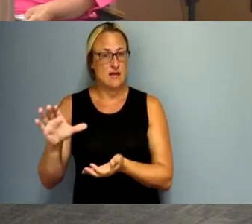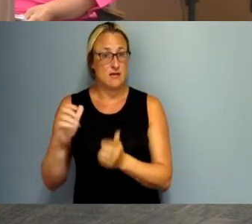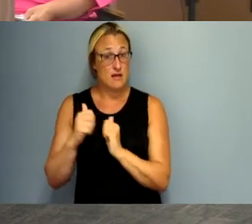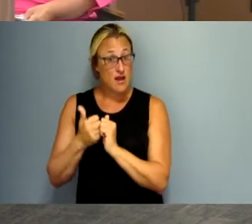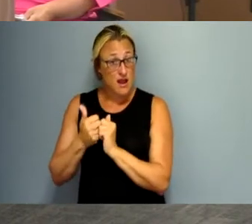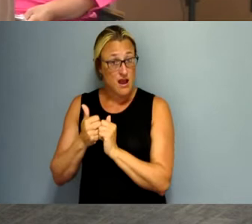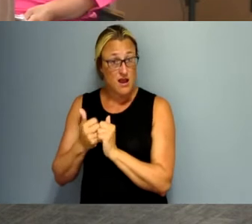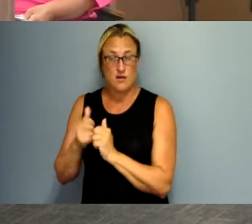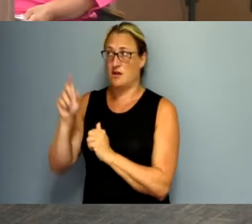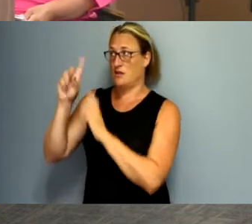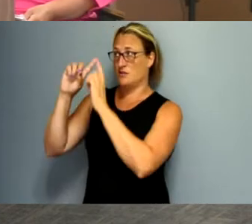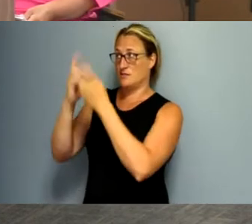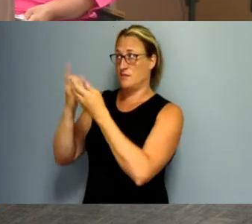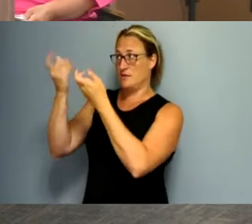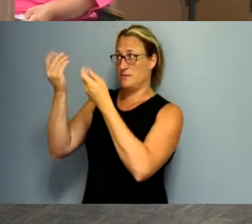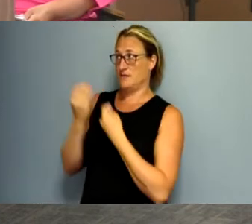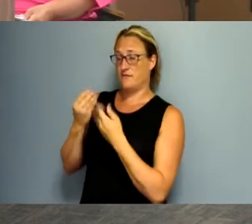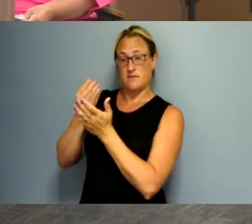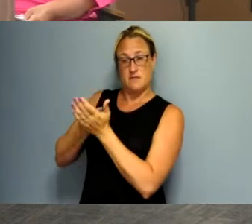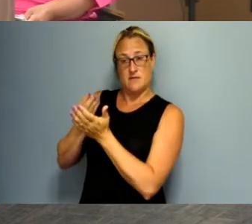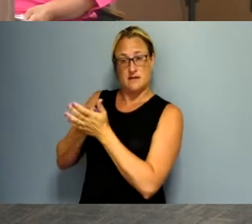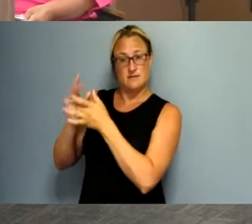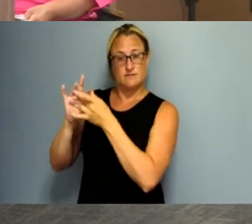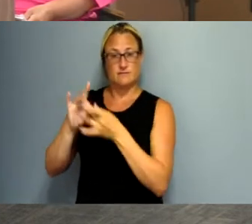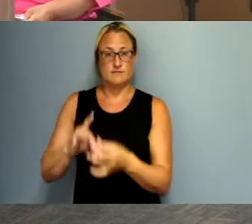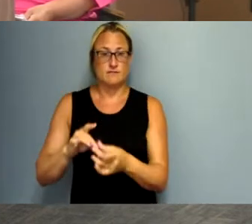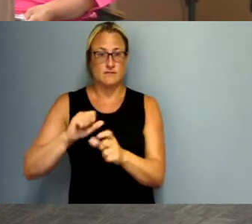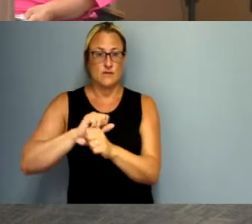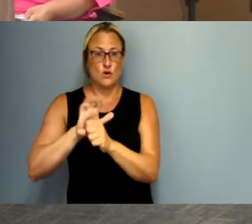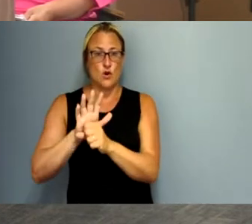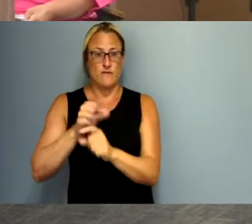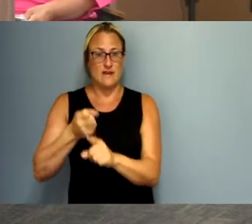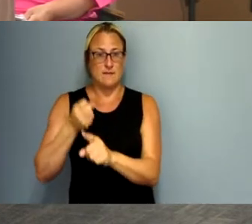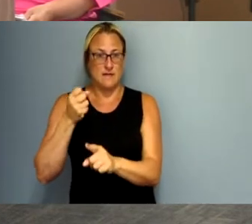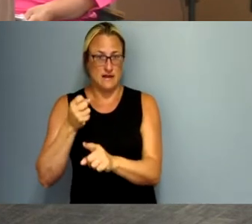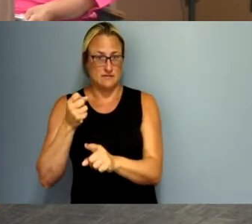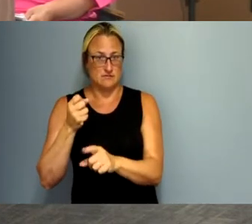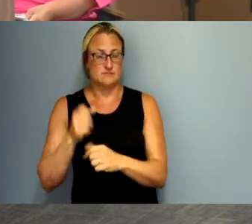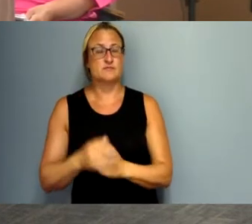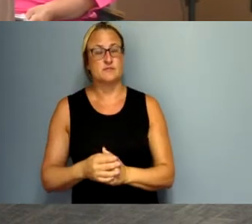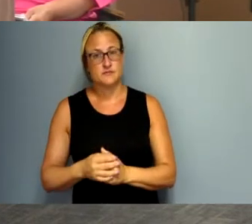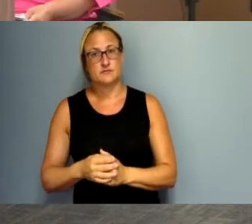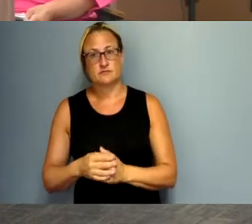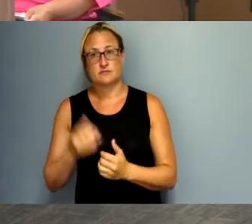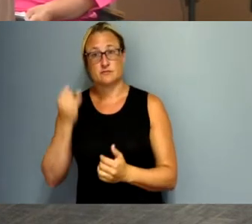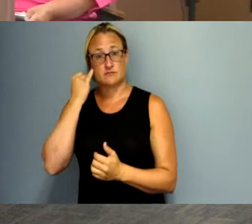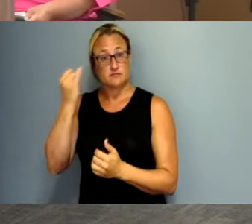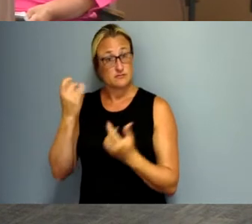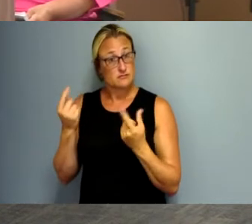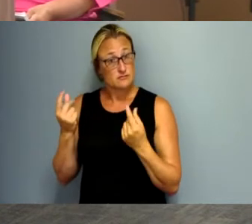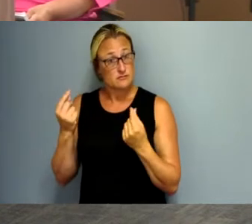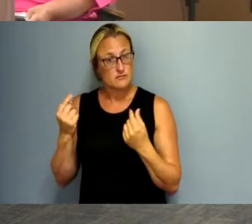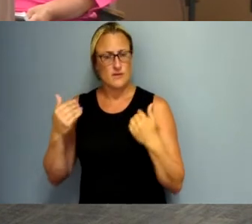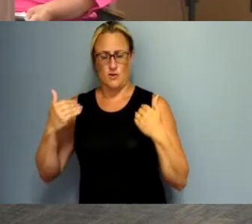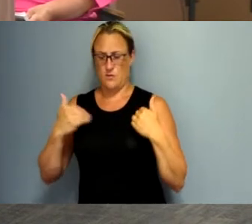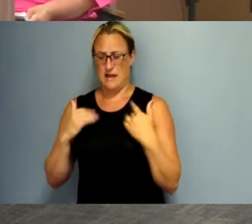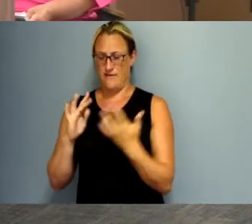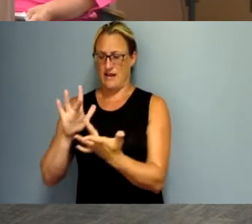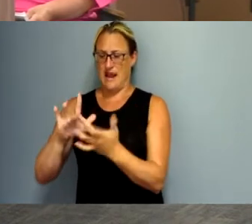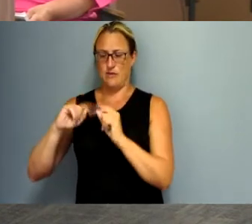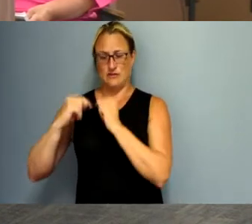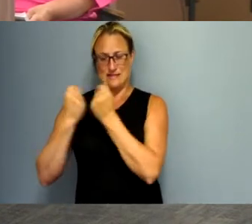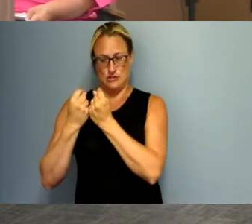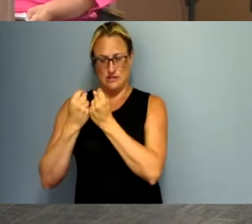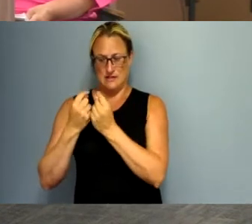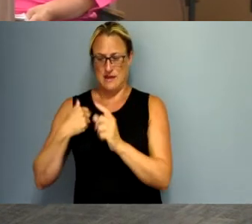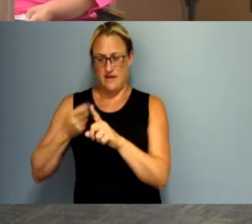the department for COVID to address COVID impact in the county. The idea was for a street outreach team with specialized skill sets to address